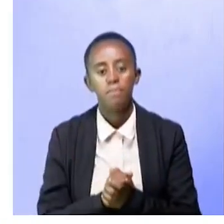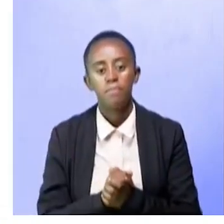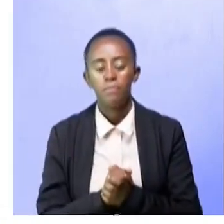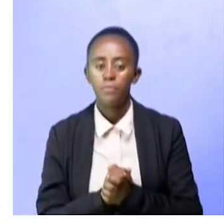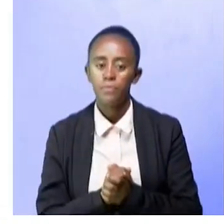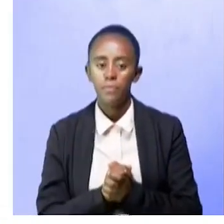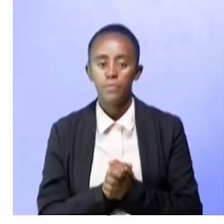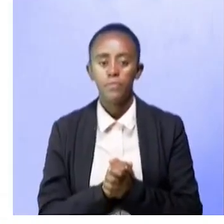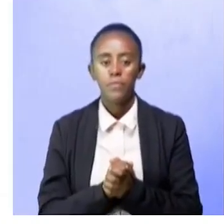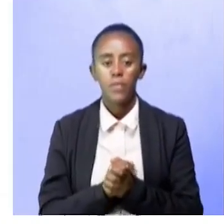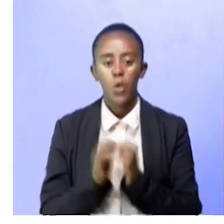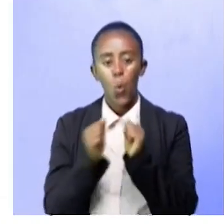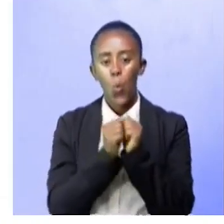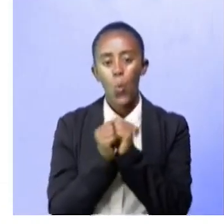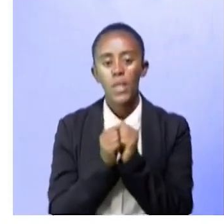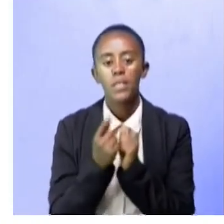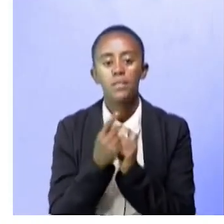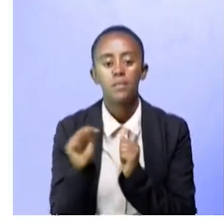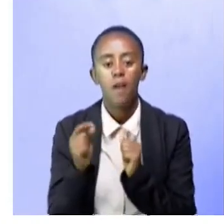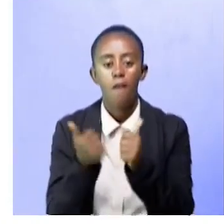with the following